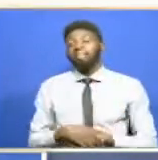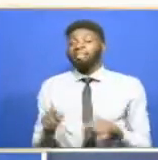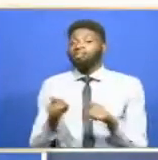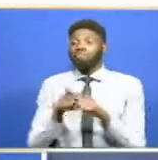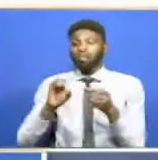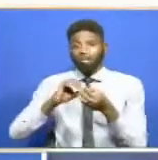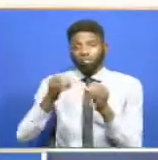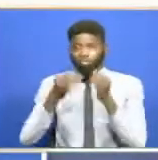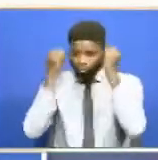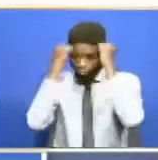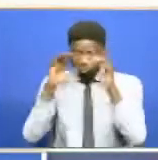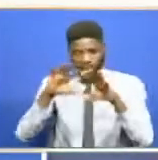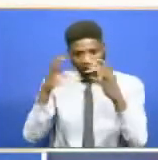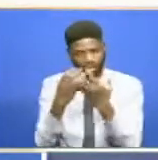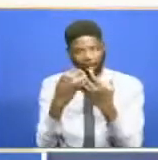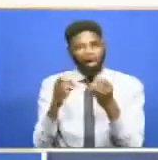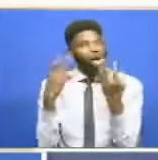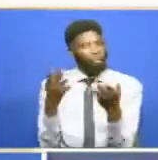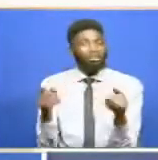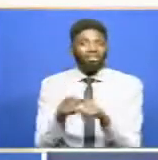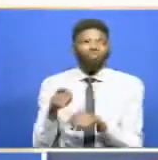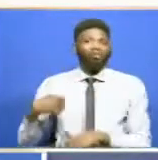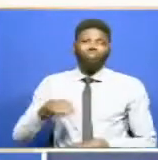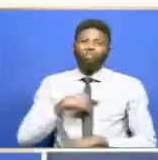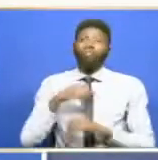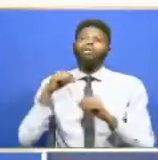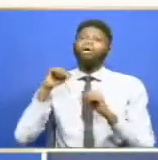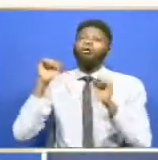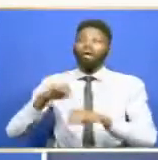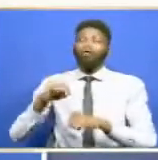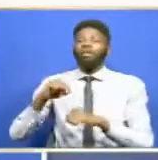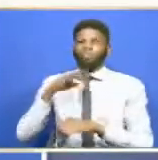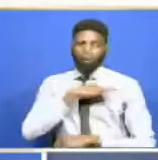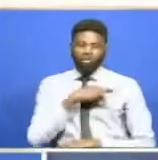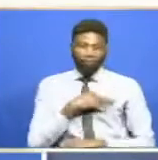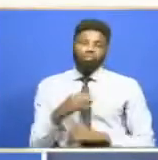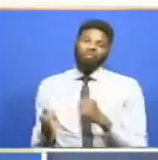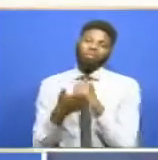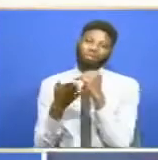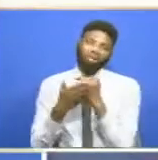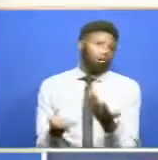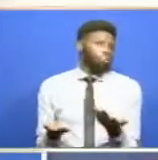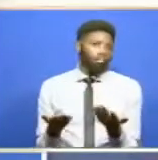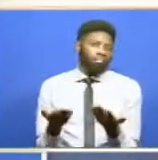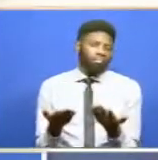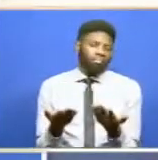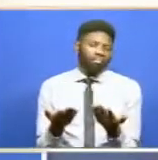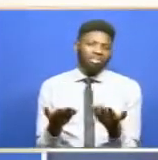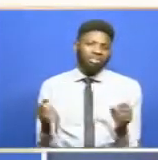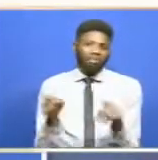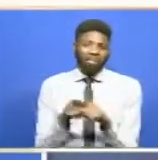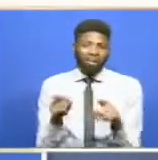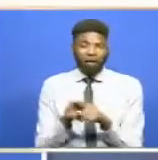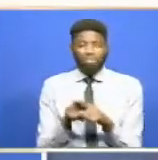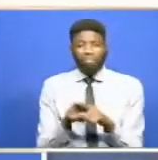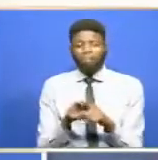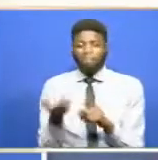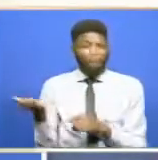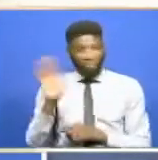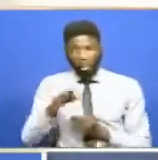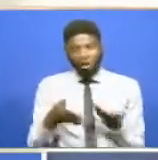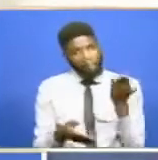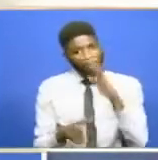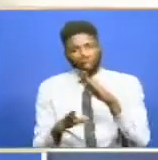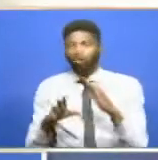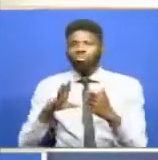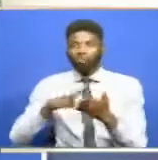of students per class. So that could really help, so that they could really get back to the books and